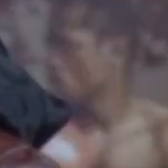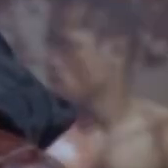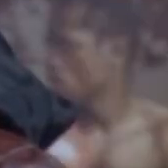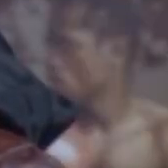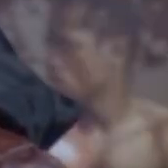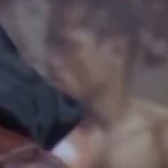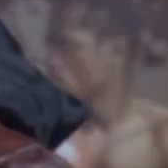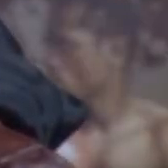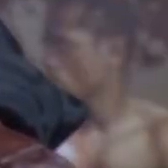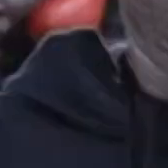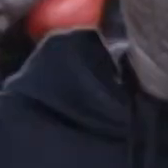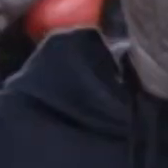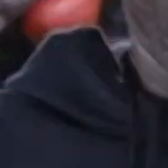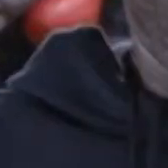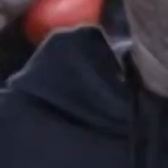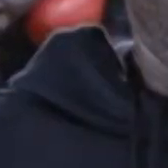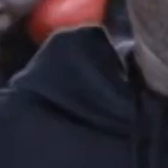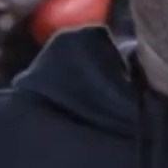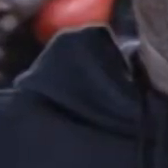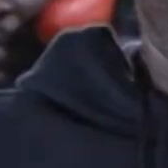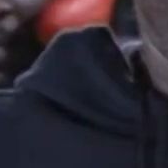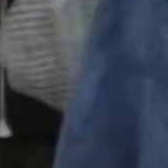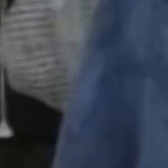machungu after ile game ya mwisho.